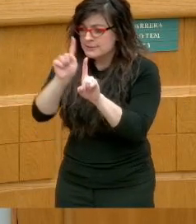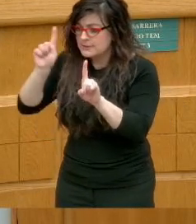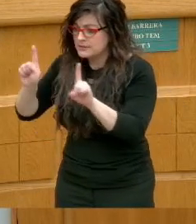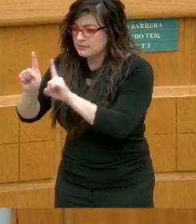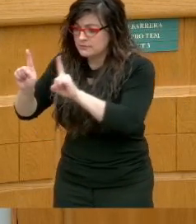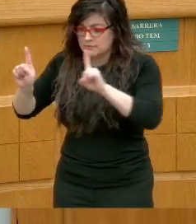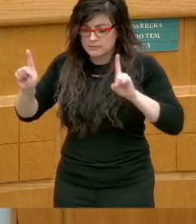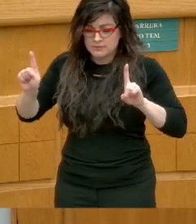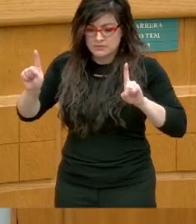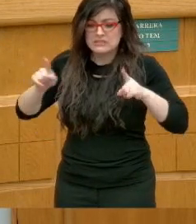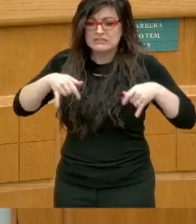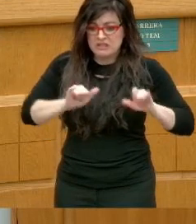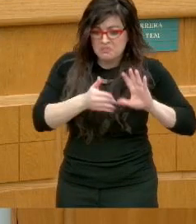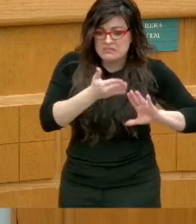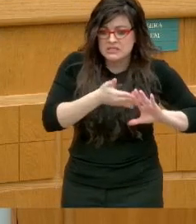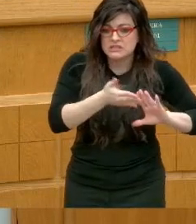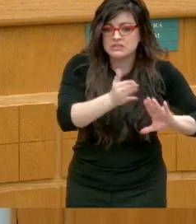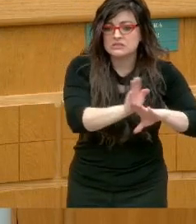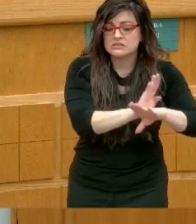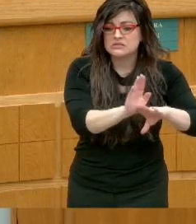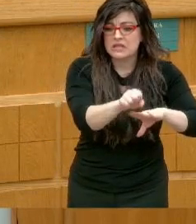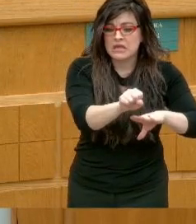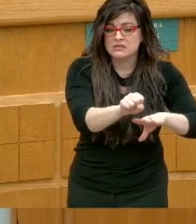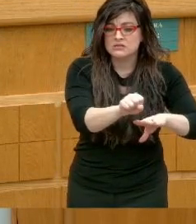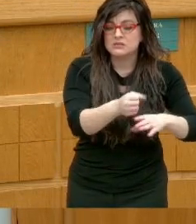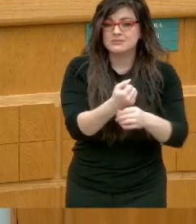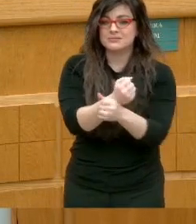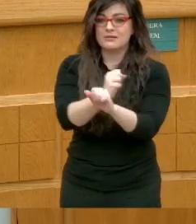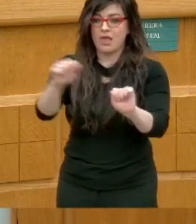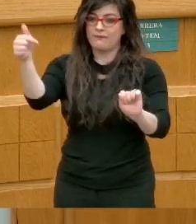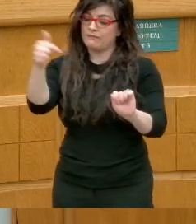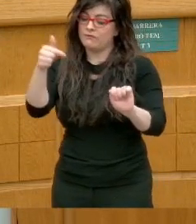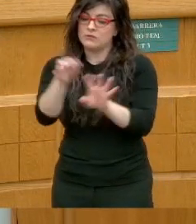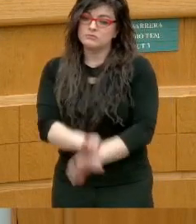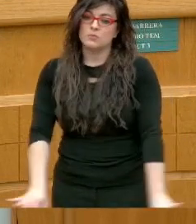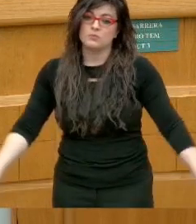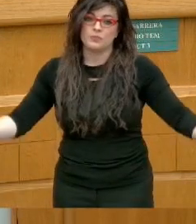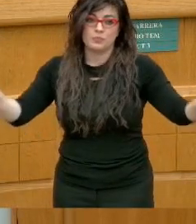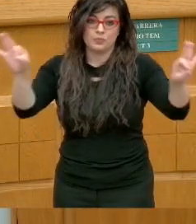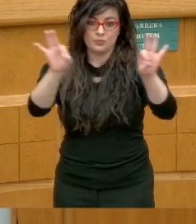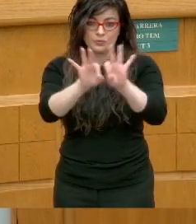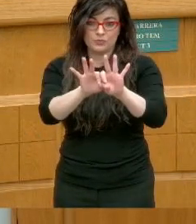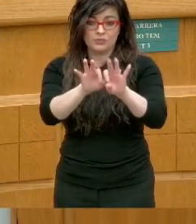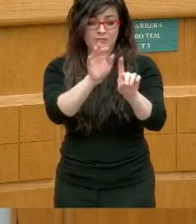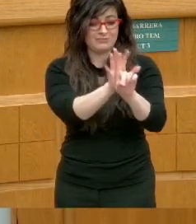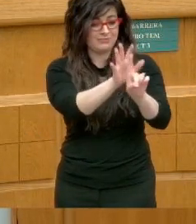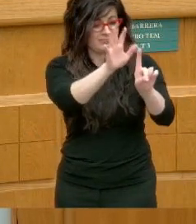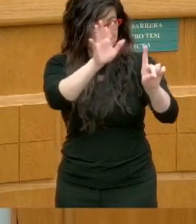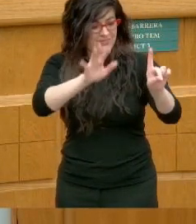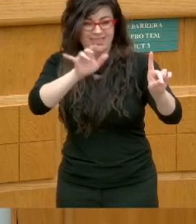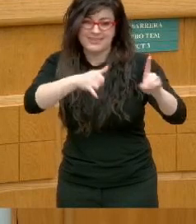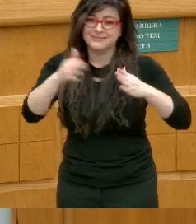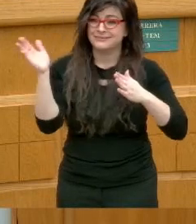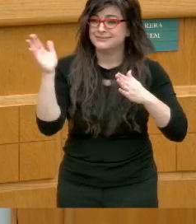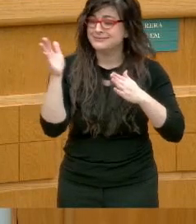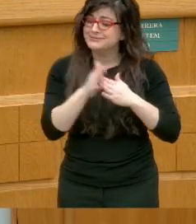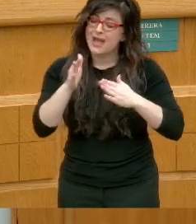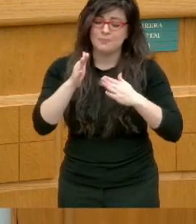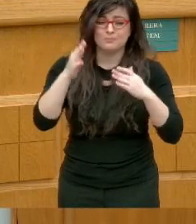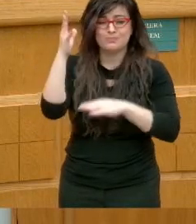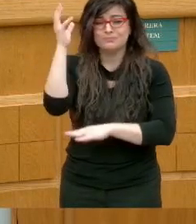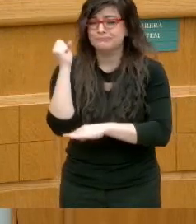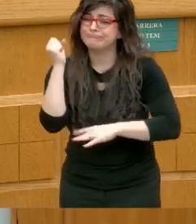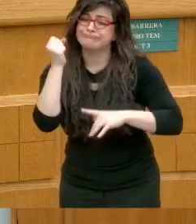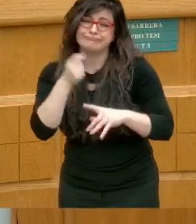your business. Social distancing is key to effectively mitigating transmission of the virus. Each business is